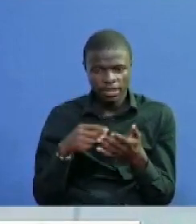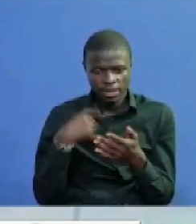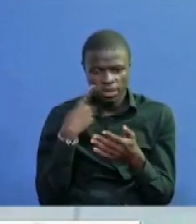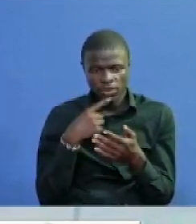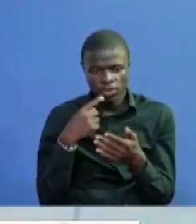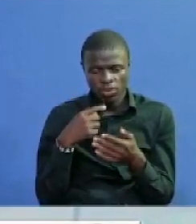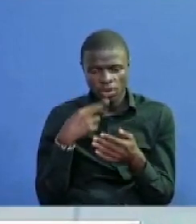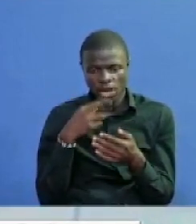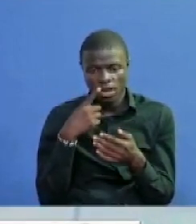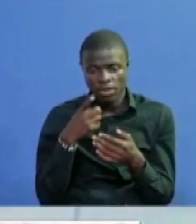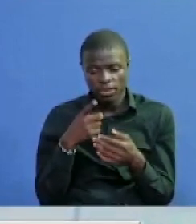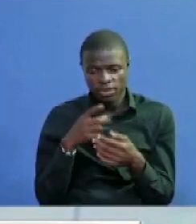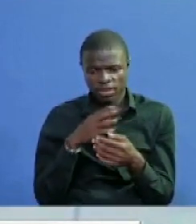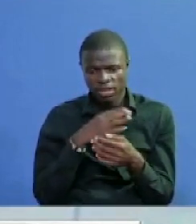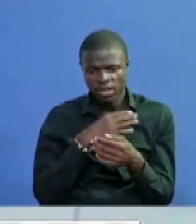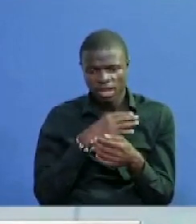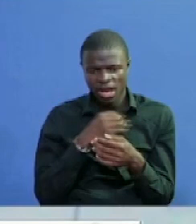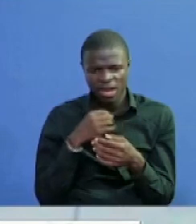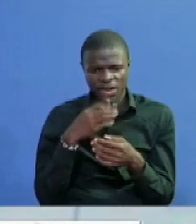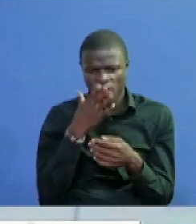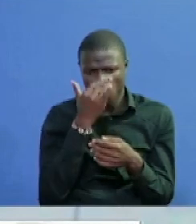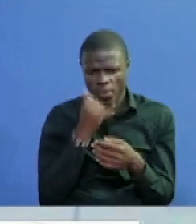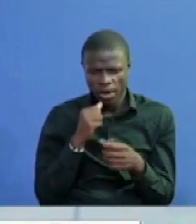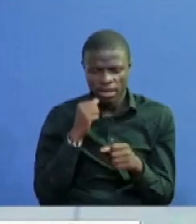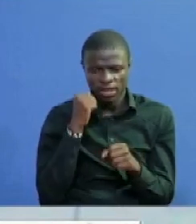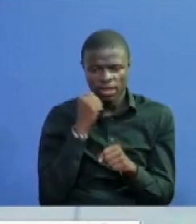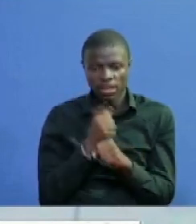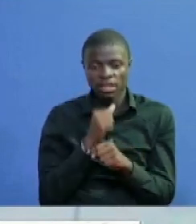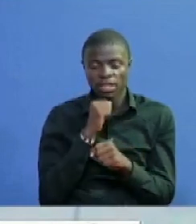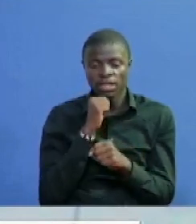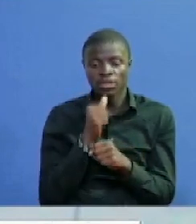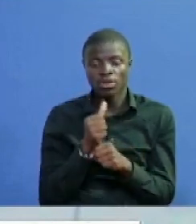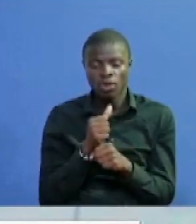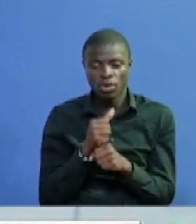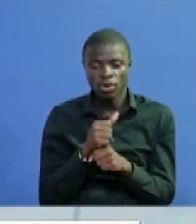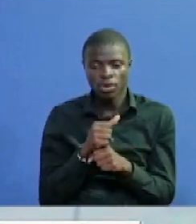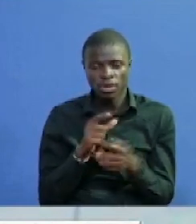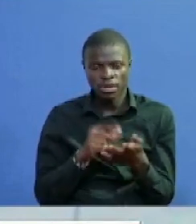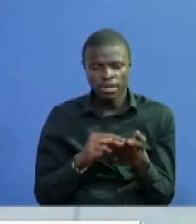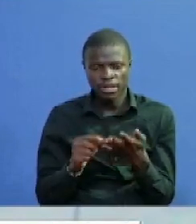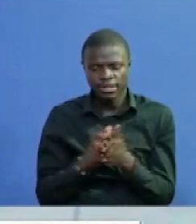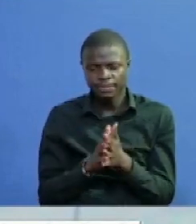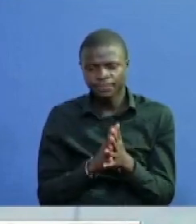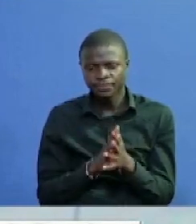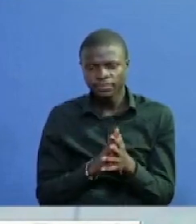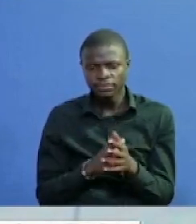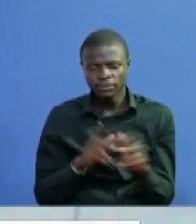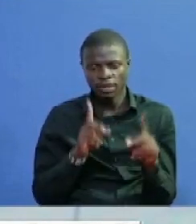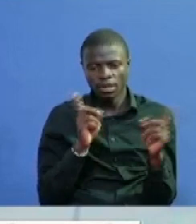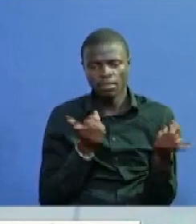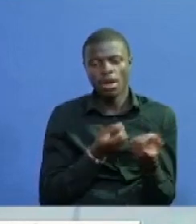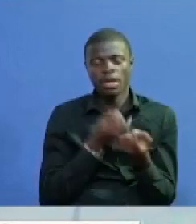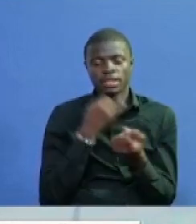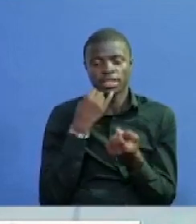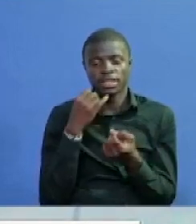didn't they register? And we need to interest them, because democracy is about public participation. It's about everybody being